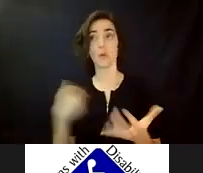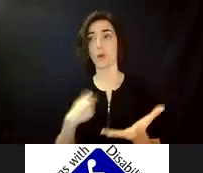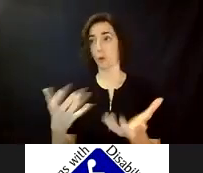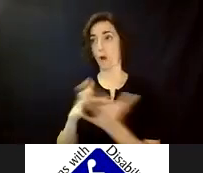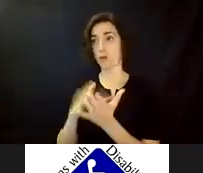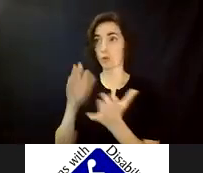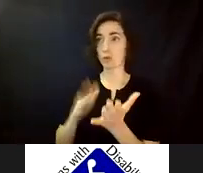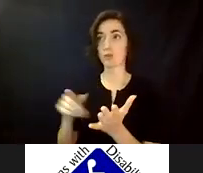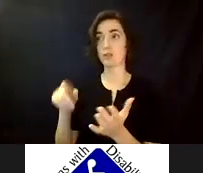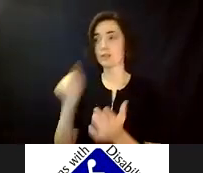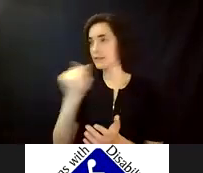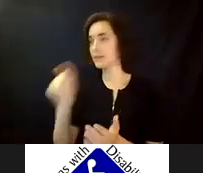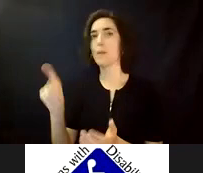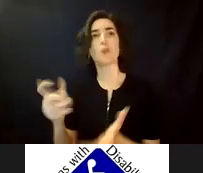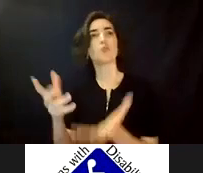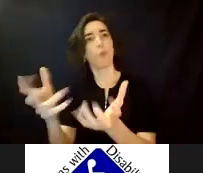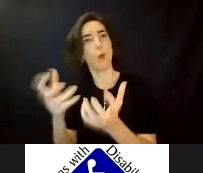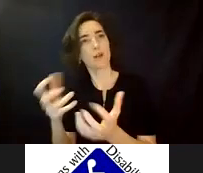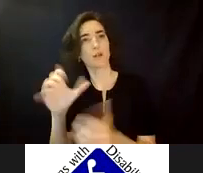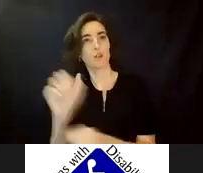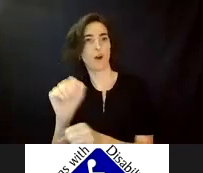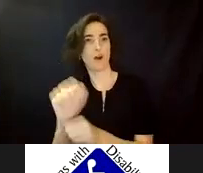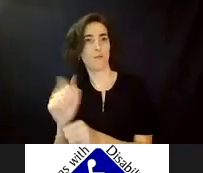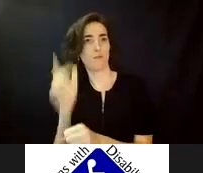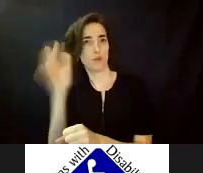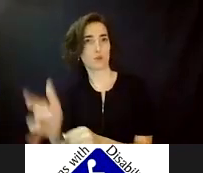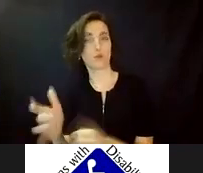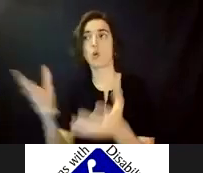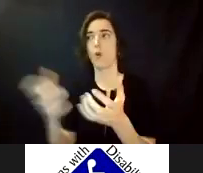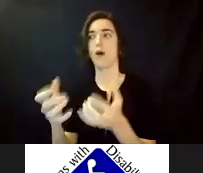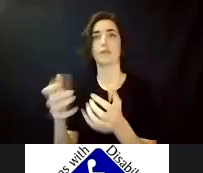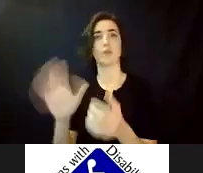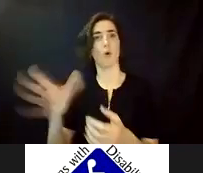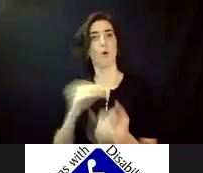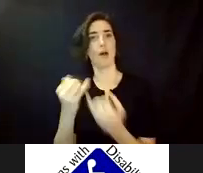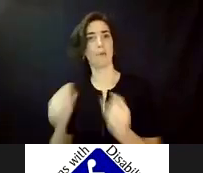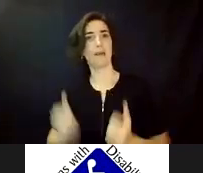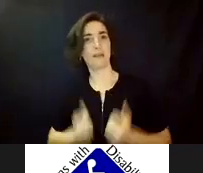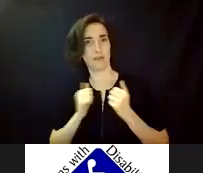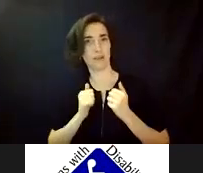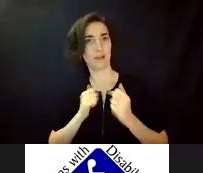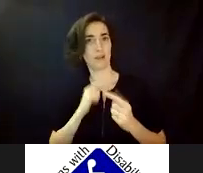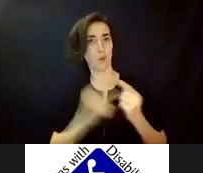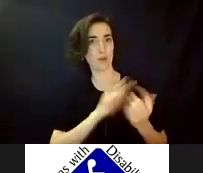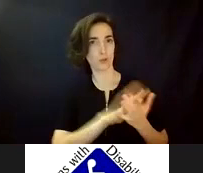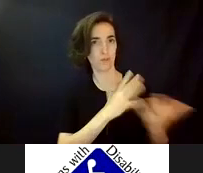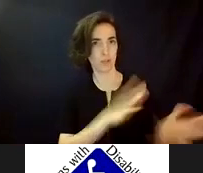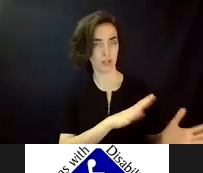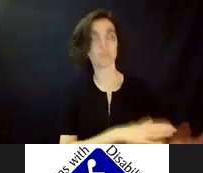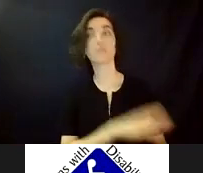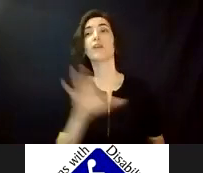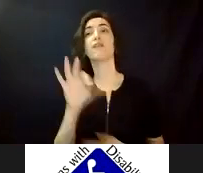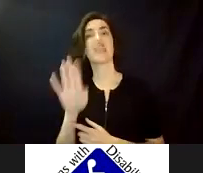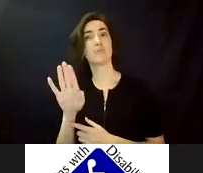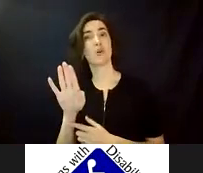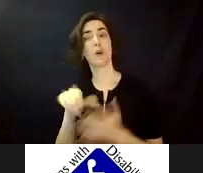have the desire for employment and individualized independent living upon completion. We have a Facebook page, Bridge